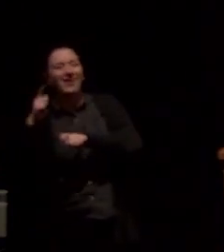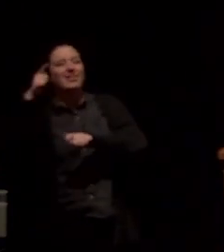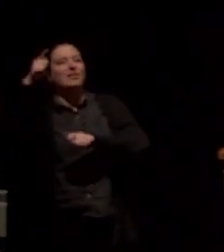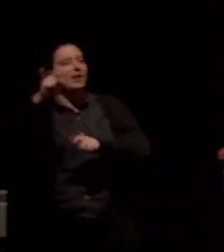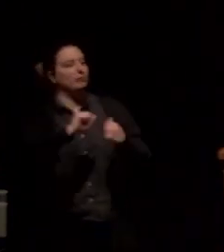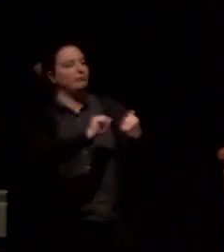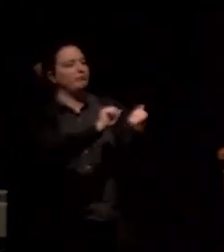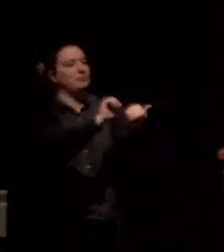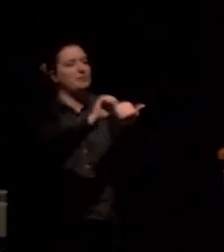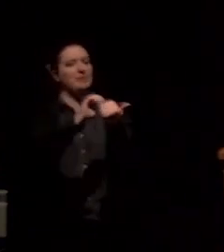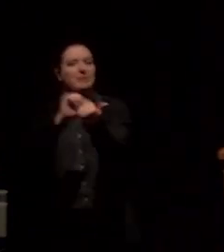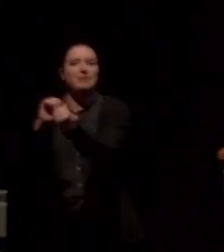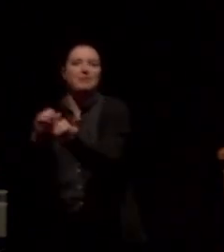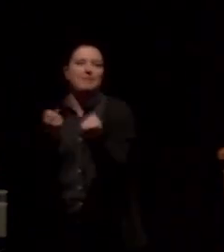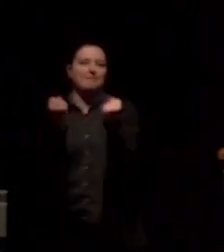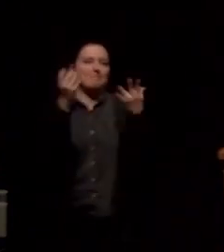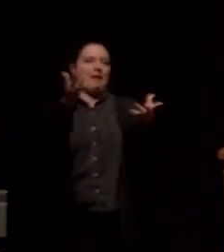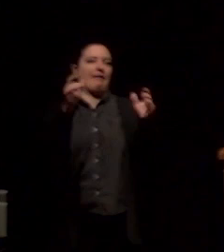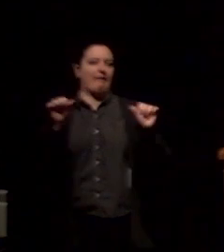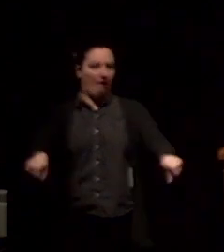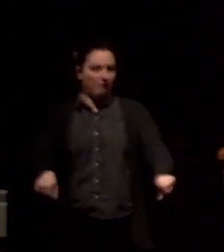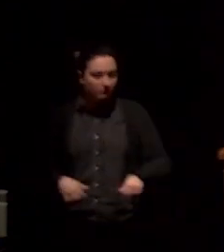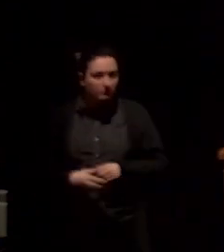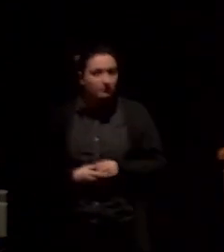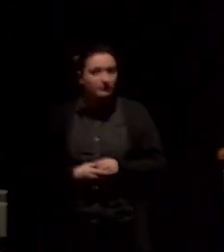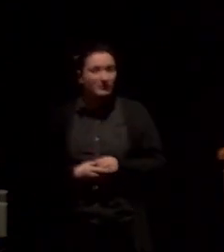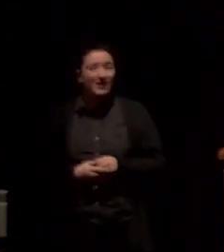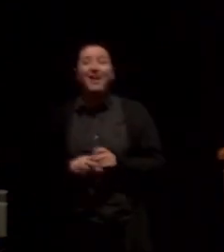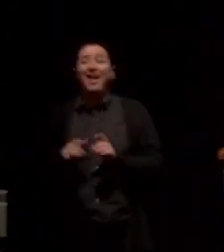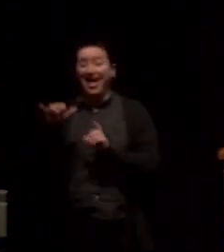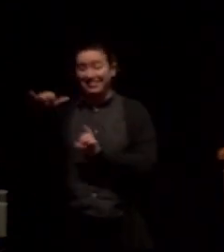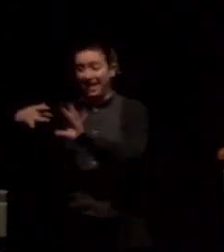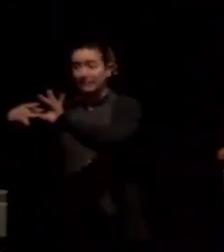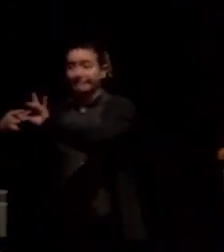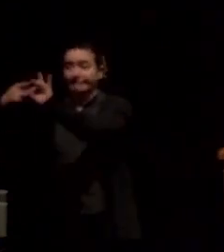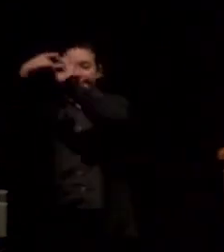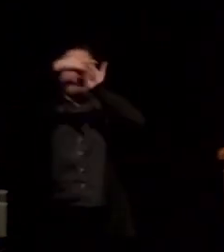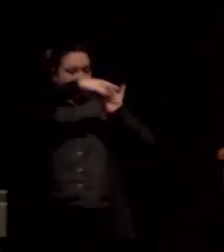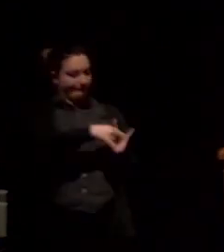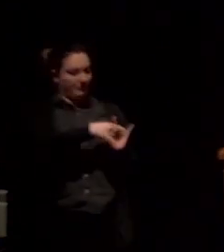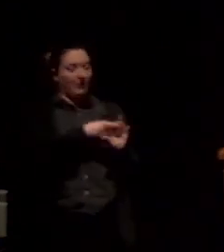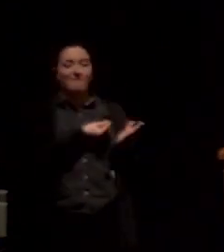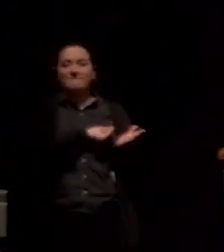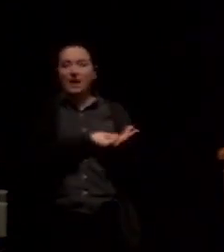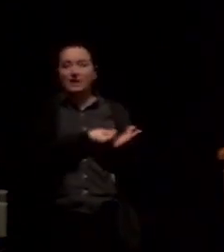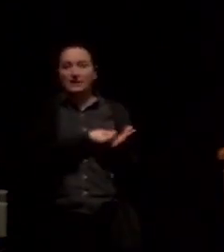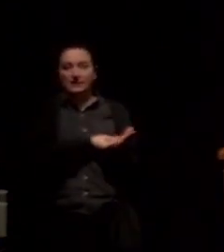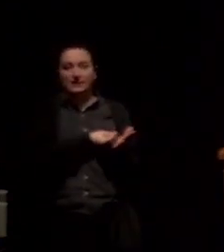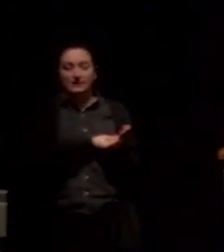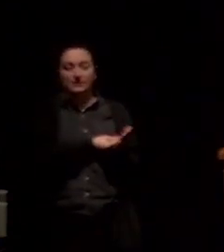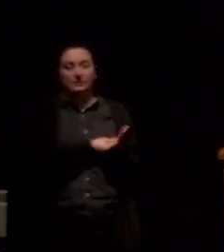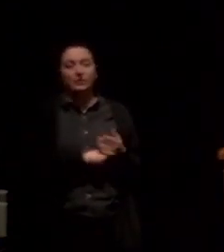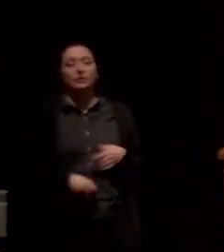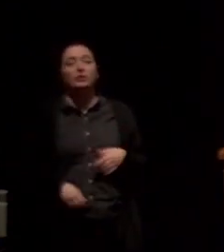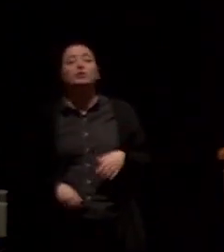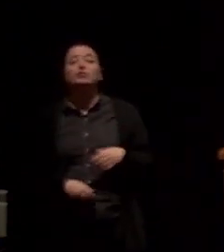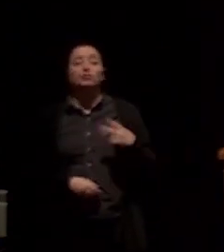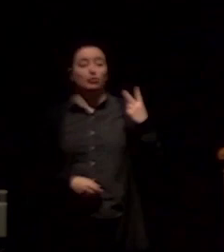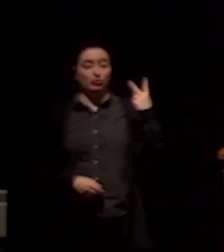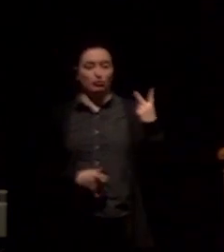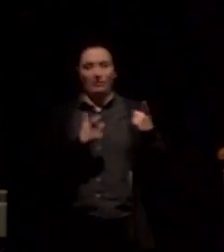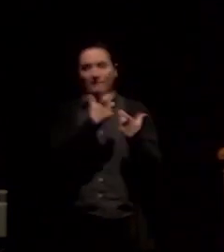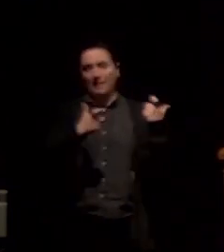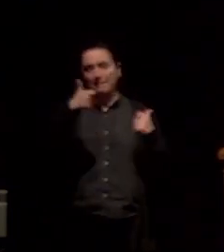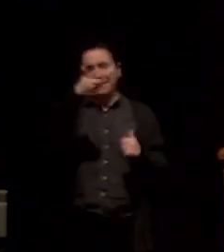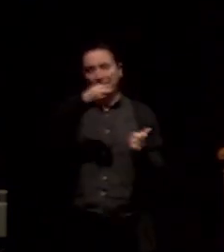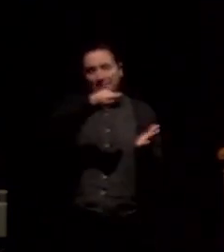issues along the way. And then we tied that to funding. So two of our largest workforce development funding